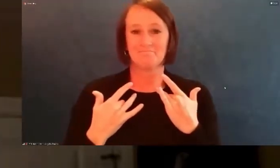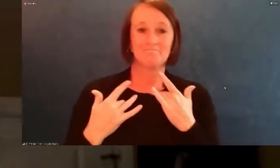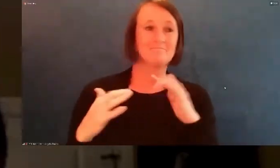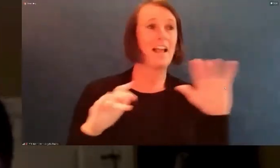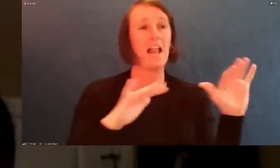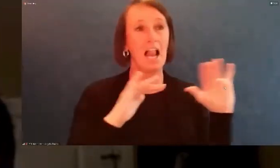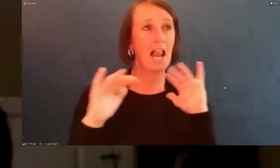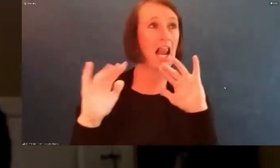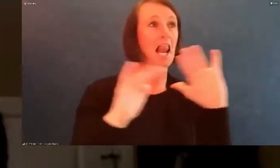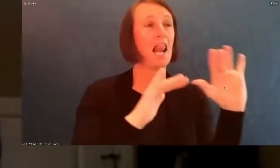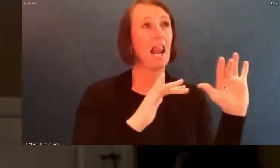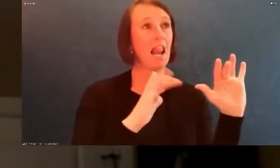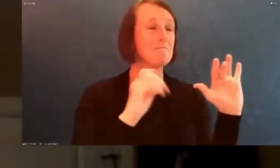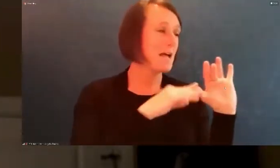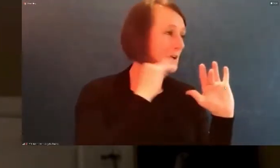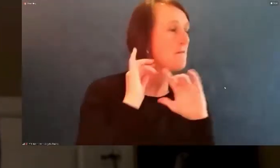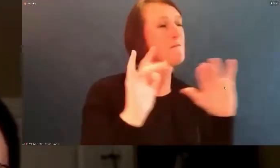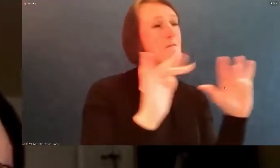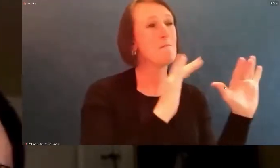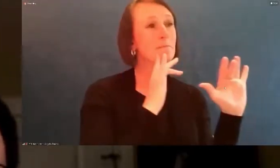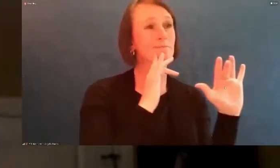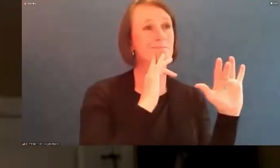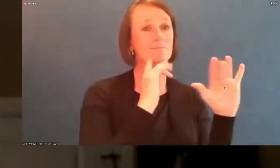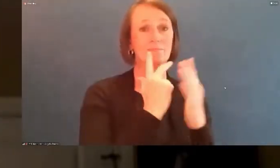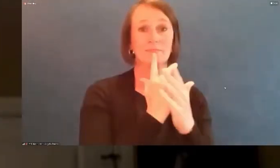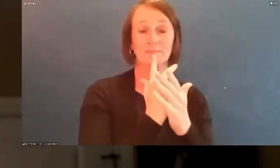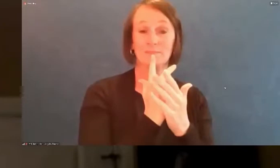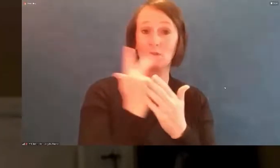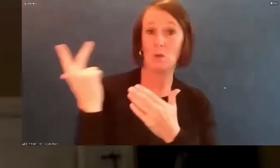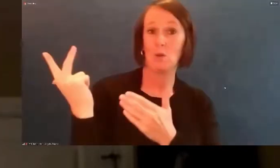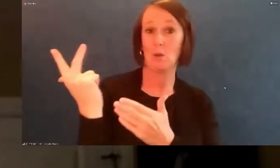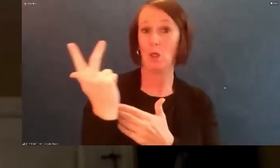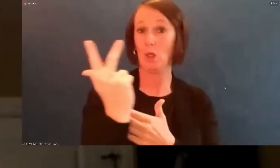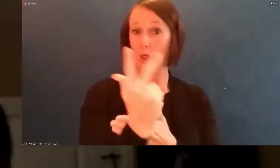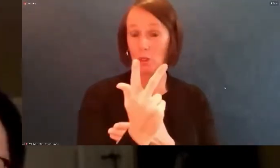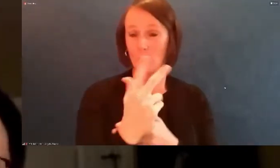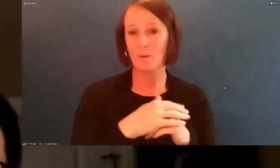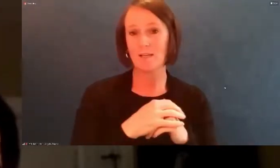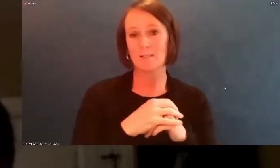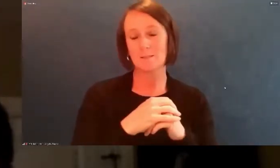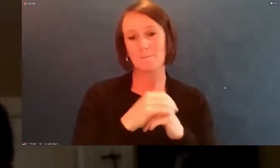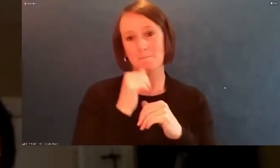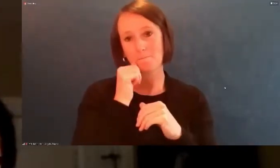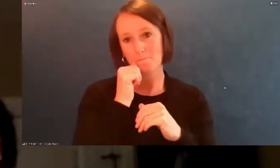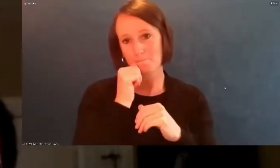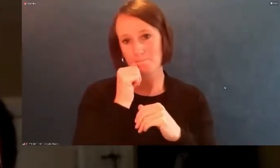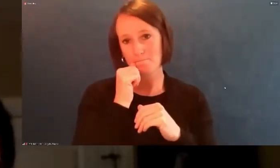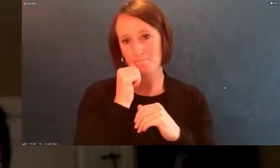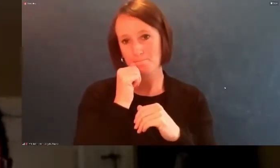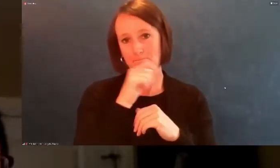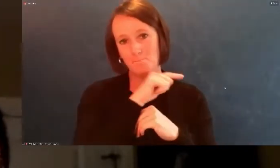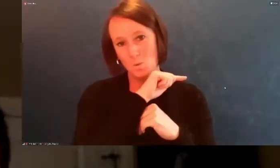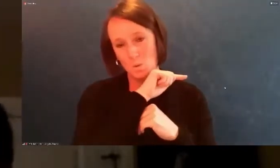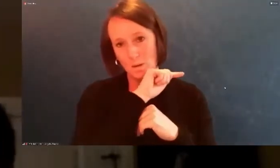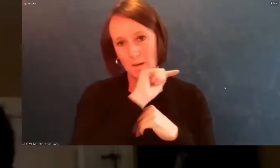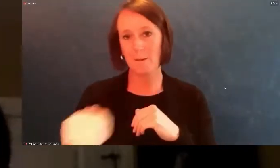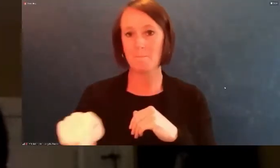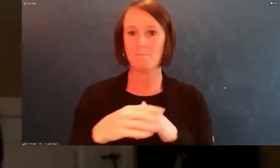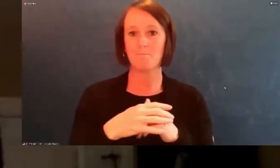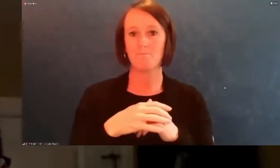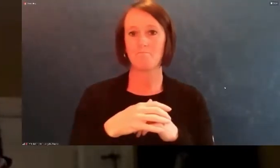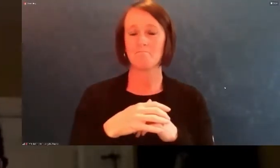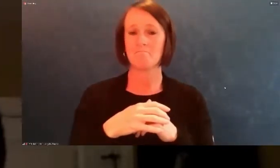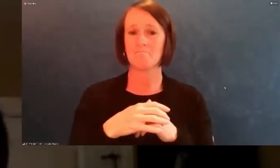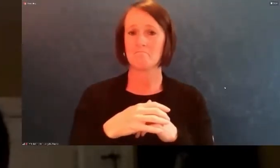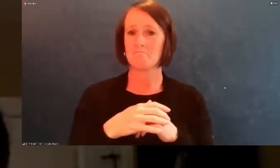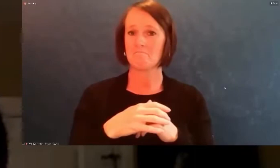to her home in Victoria, and then a couple of weeks later, Mr. Bradley Hunt called and he said, well, Richard, go get your friend. Boy, he says, I was up